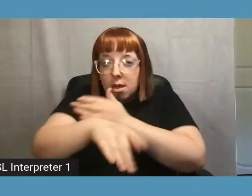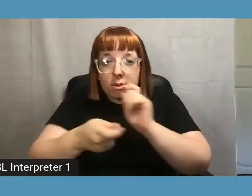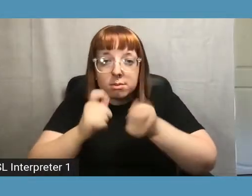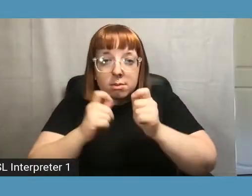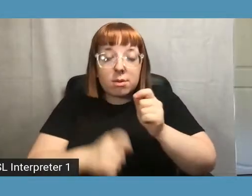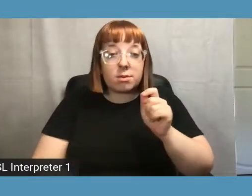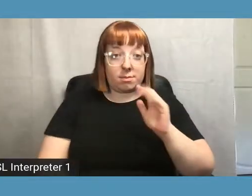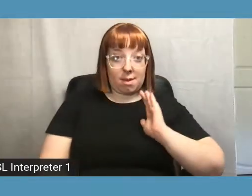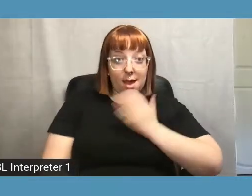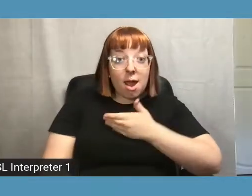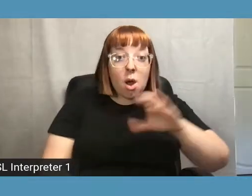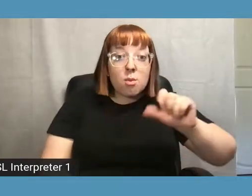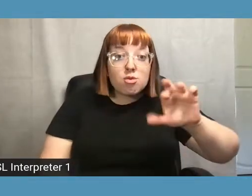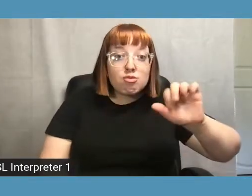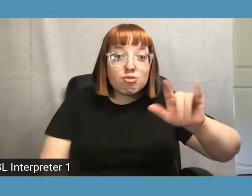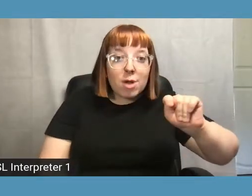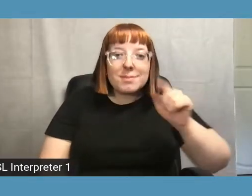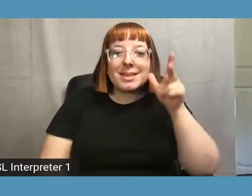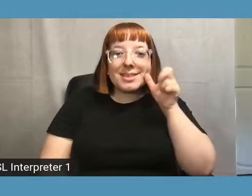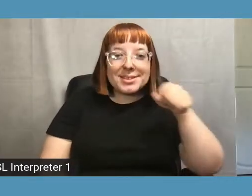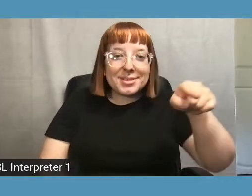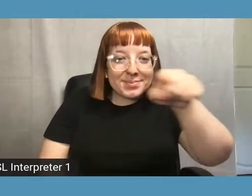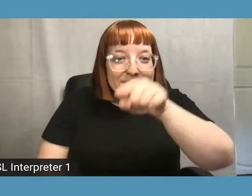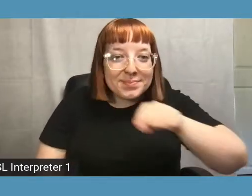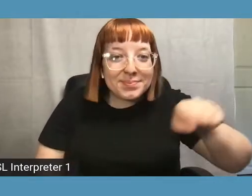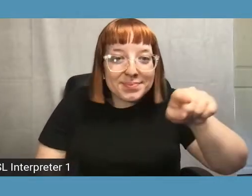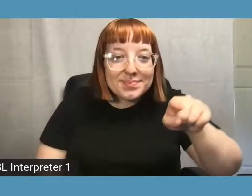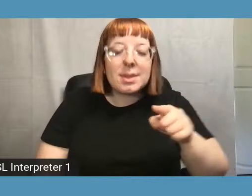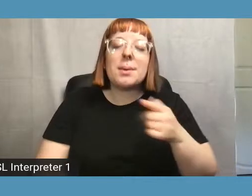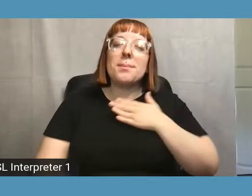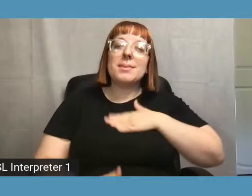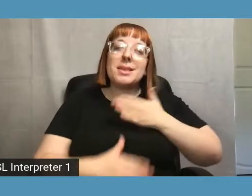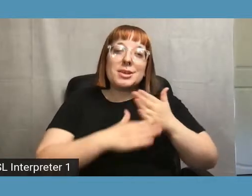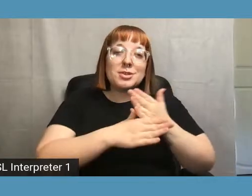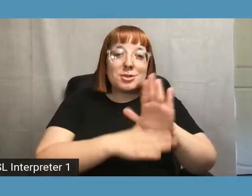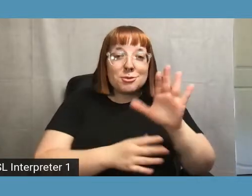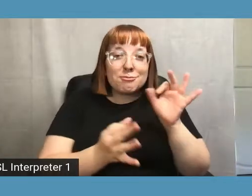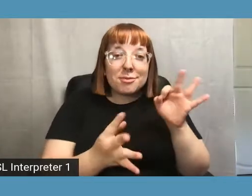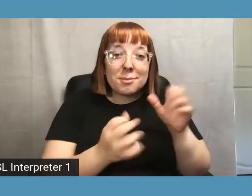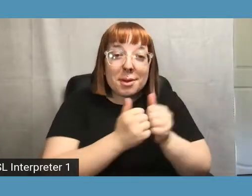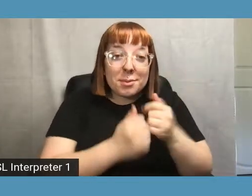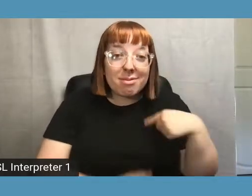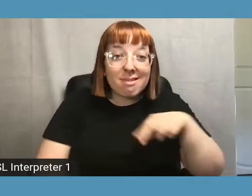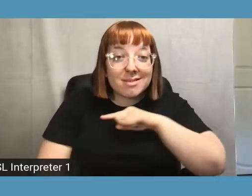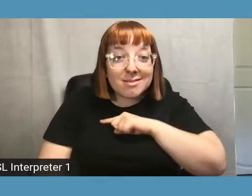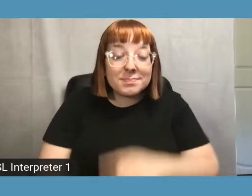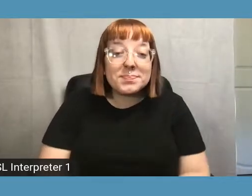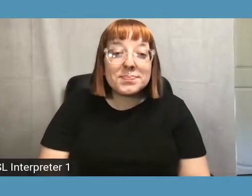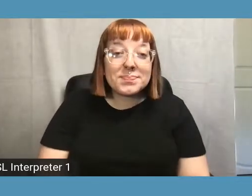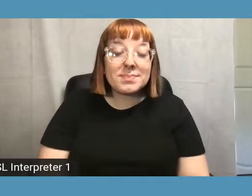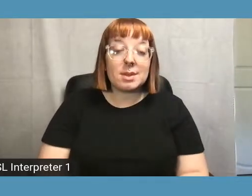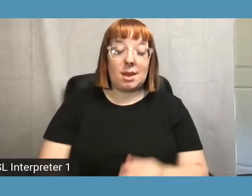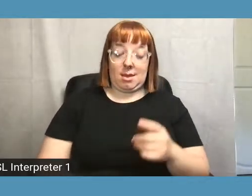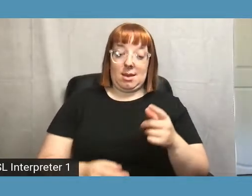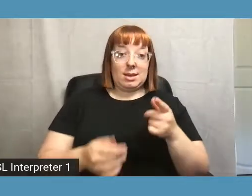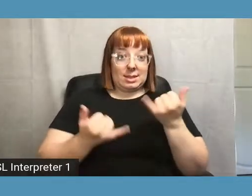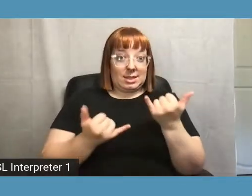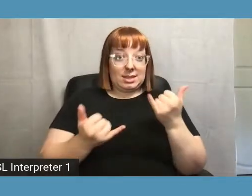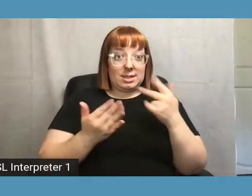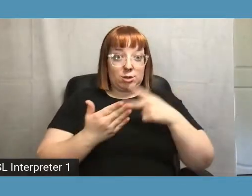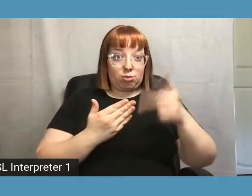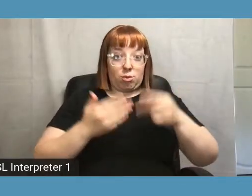to our attendees. So we ask that you share your candid feedback with us. Following today's program, you'll be sent a link